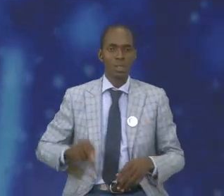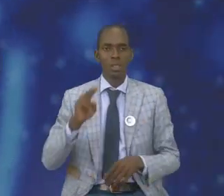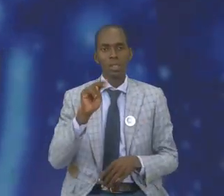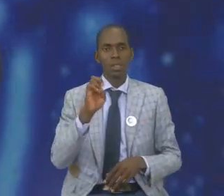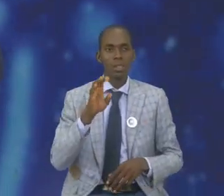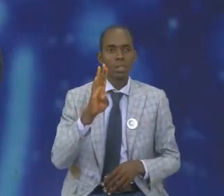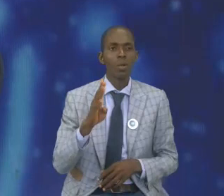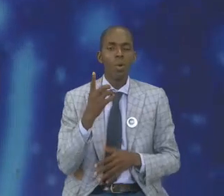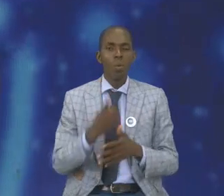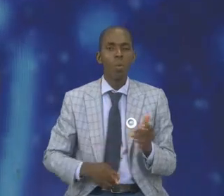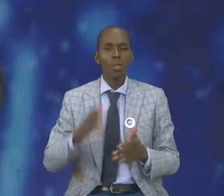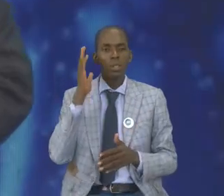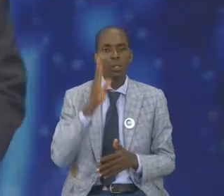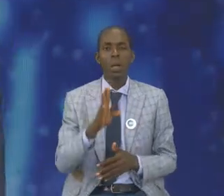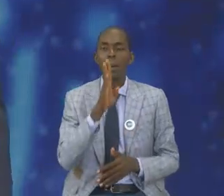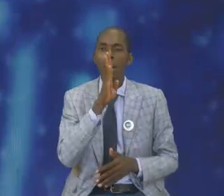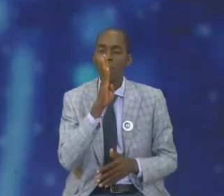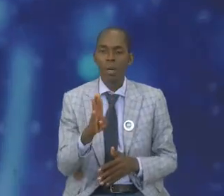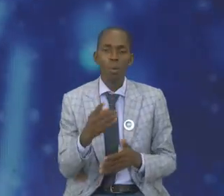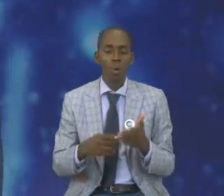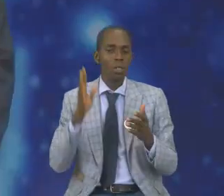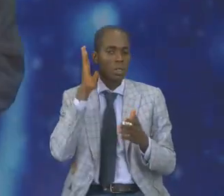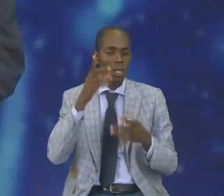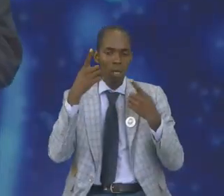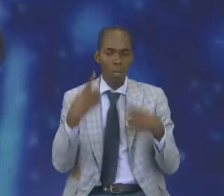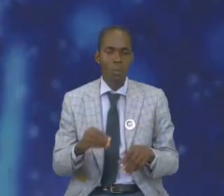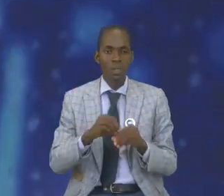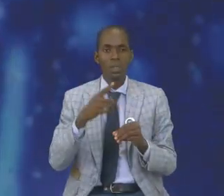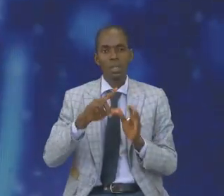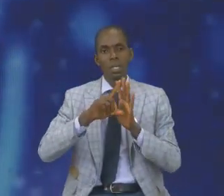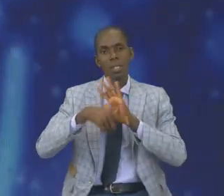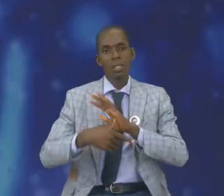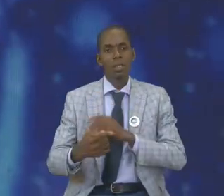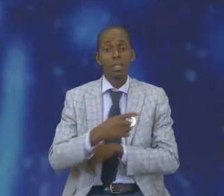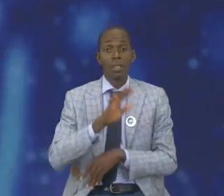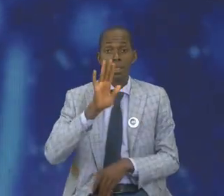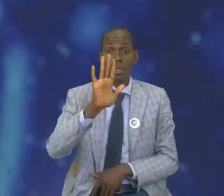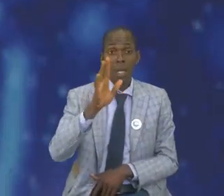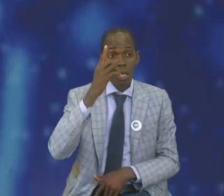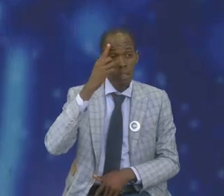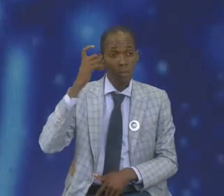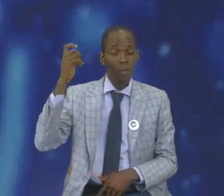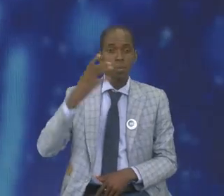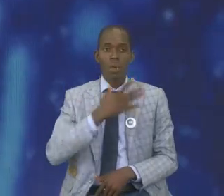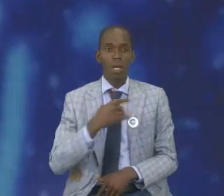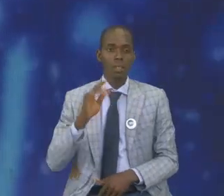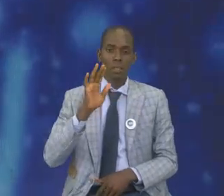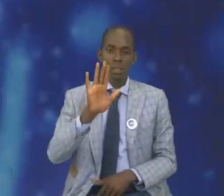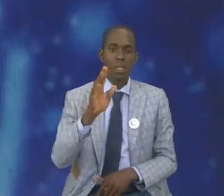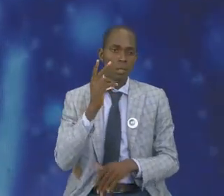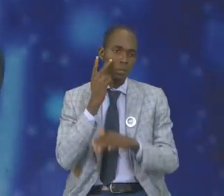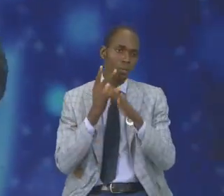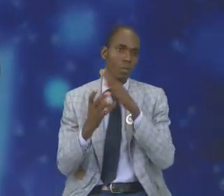what shall be in the latter days, thy dream and the visions of